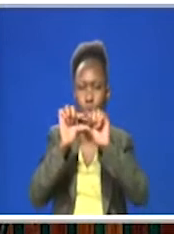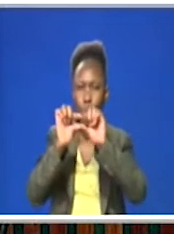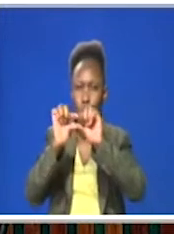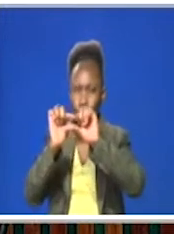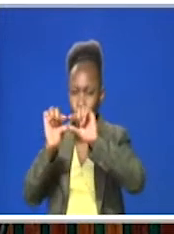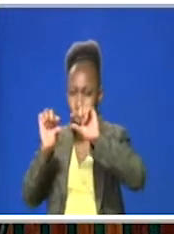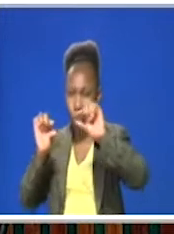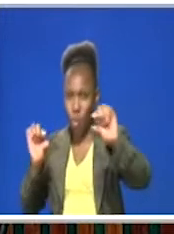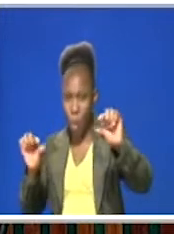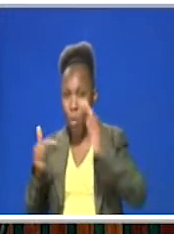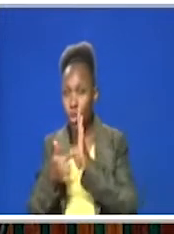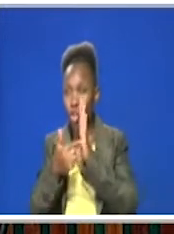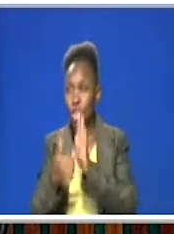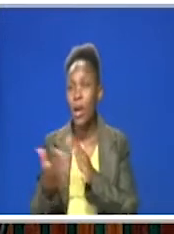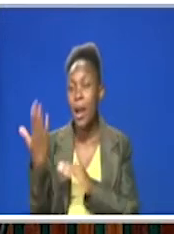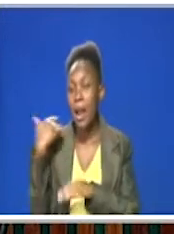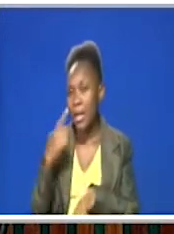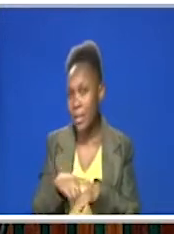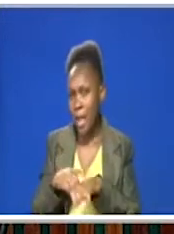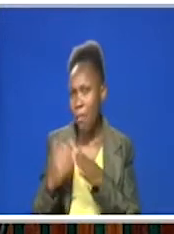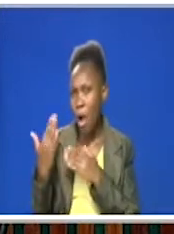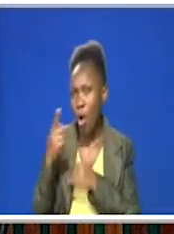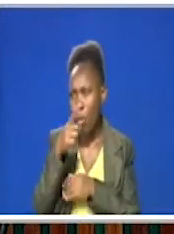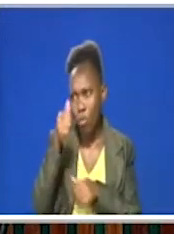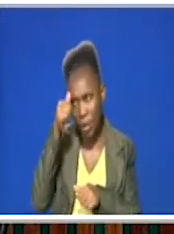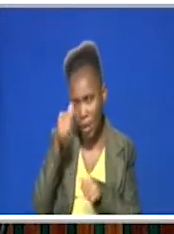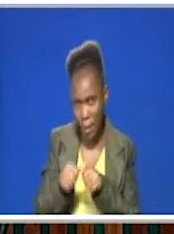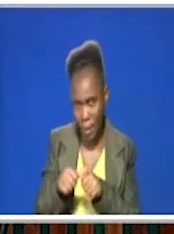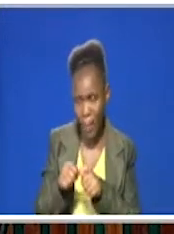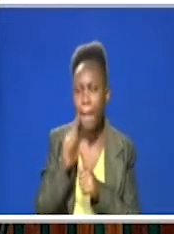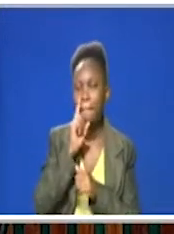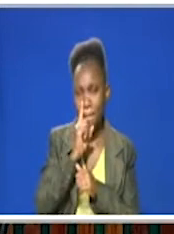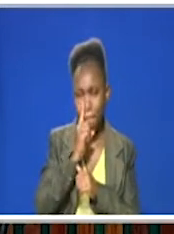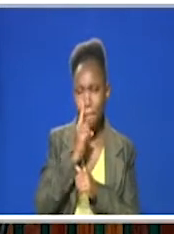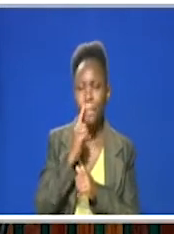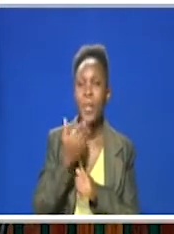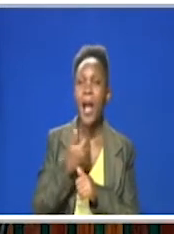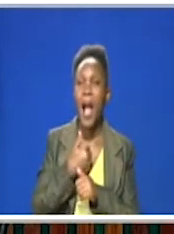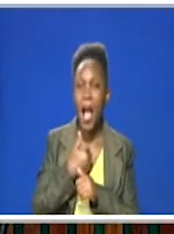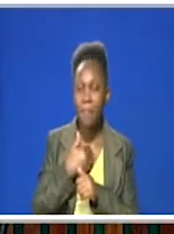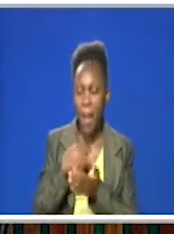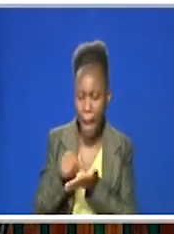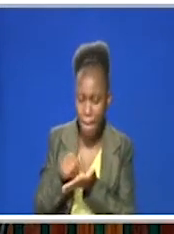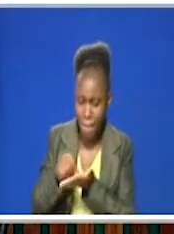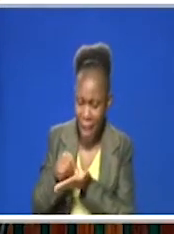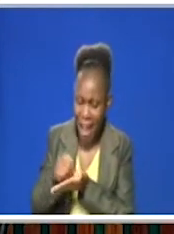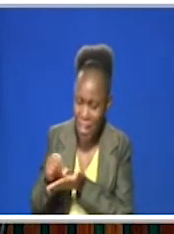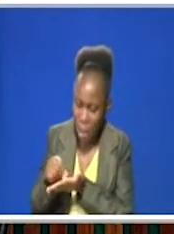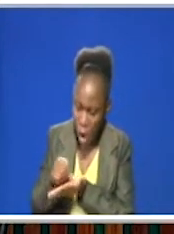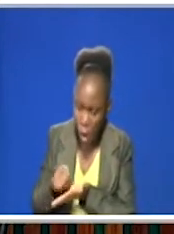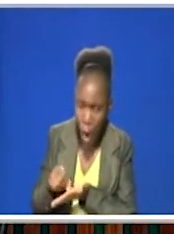demonstrated last time. I hope, dear student, you can still remember that. So we have the particles